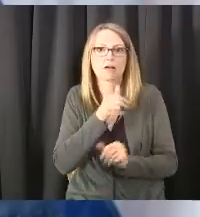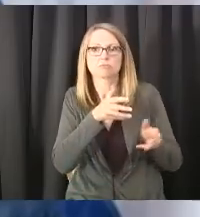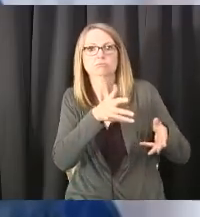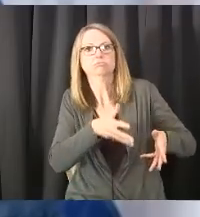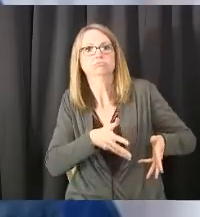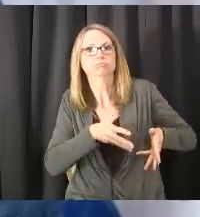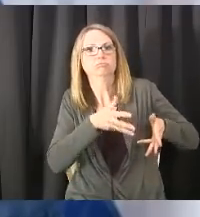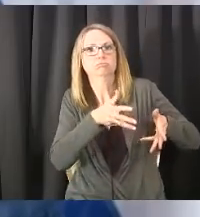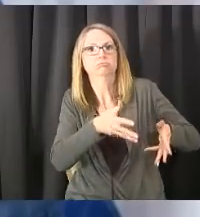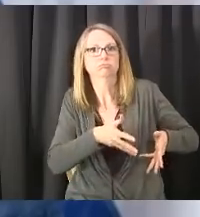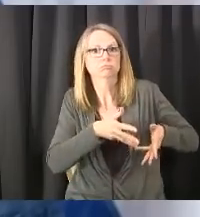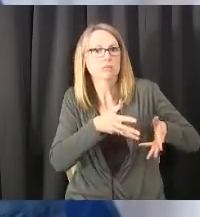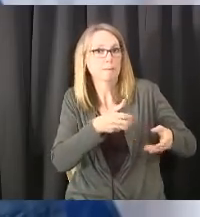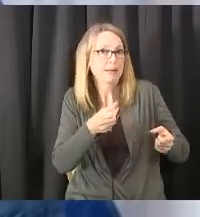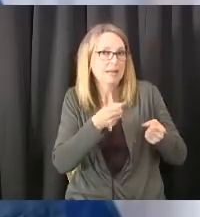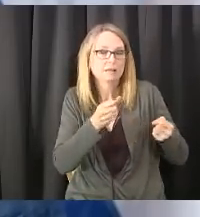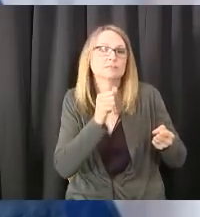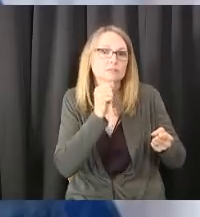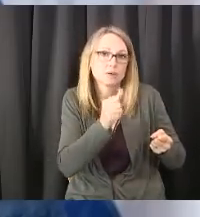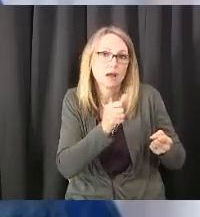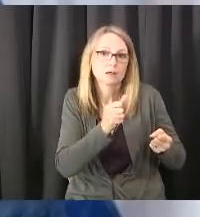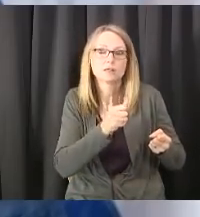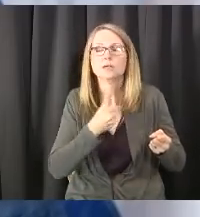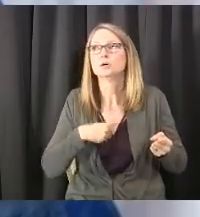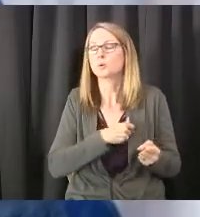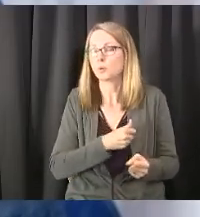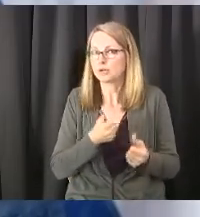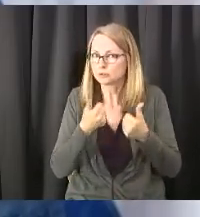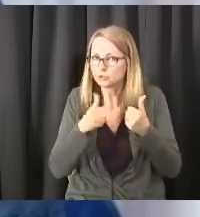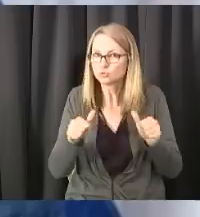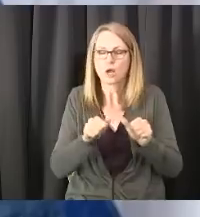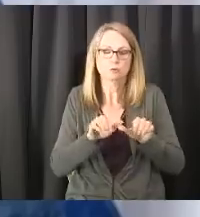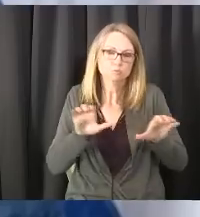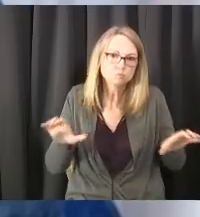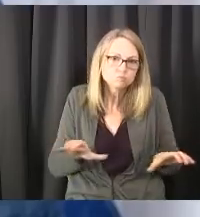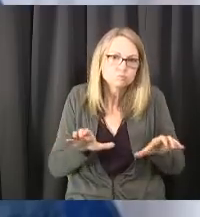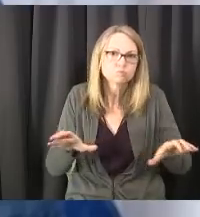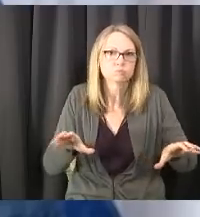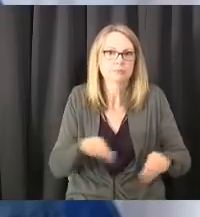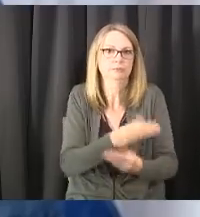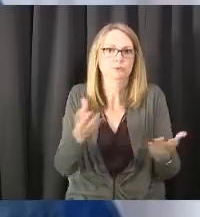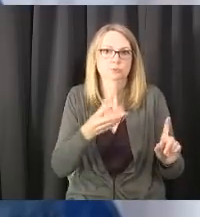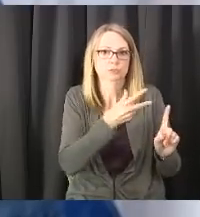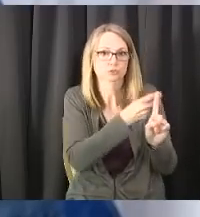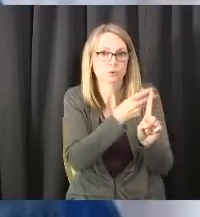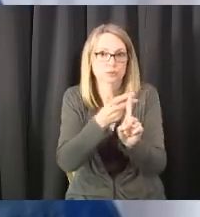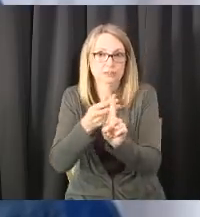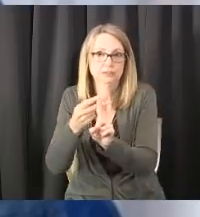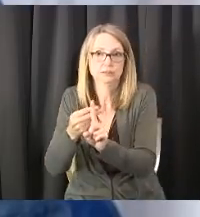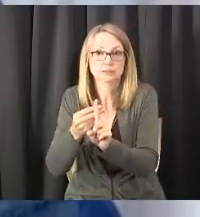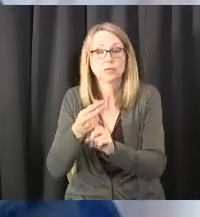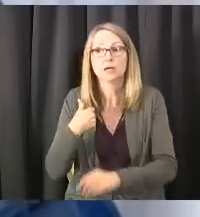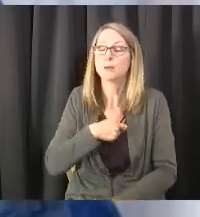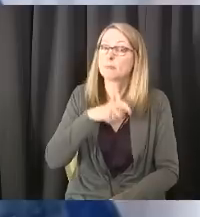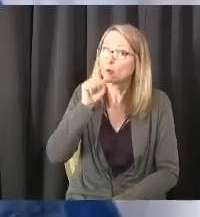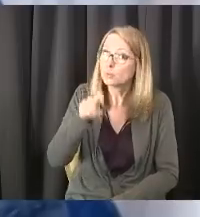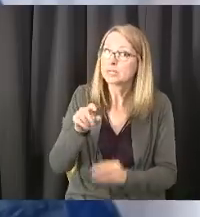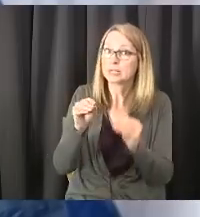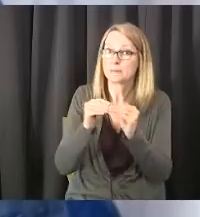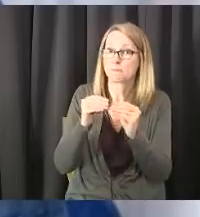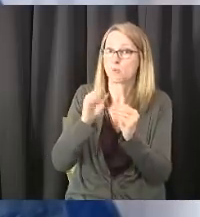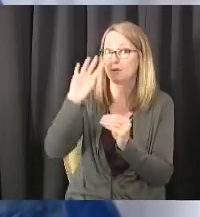to administer doses. But we need more supply from the federal government to continue vaccinating at this pace and to increase capacity. We had a